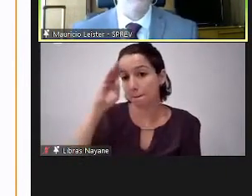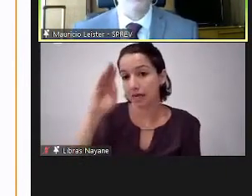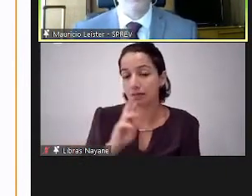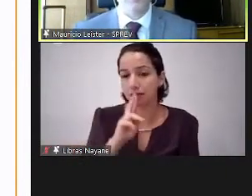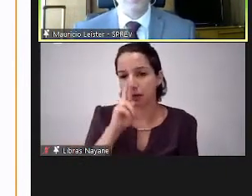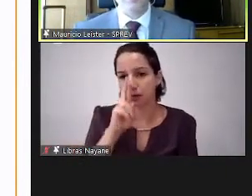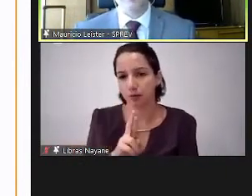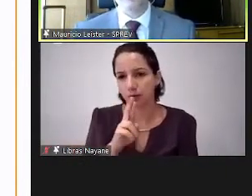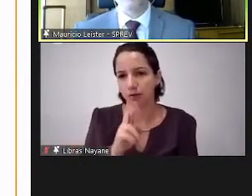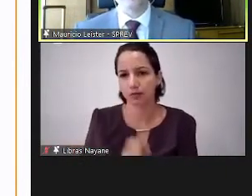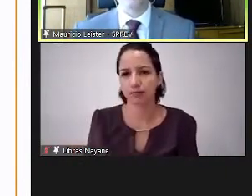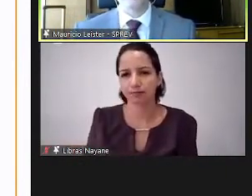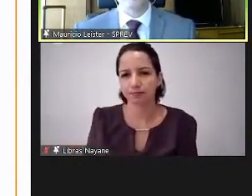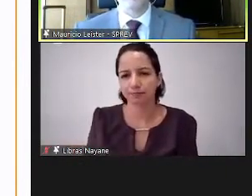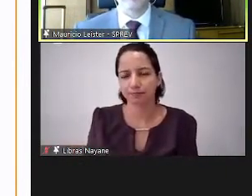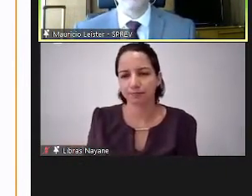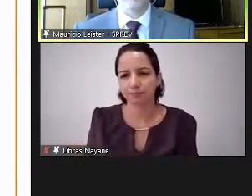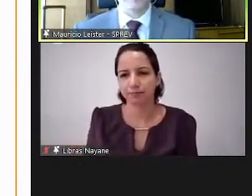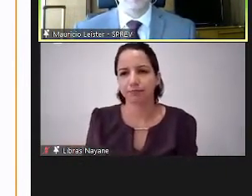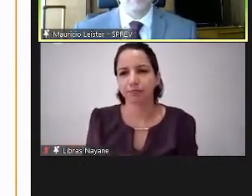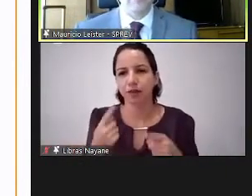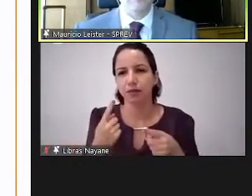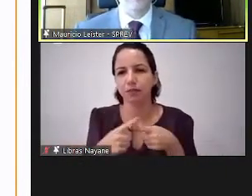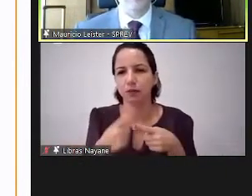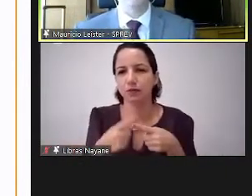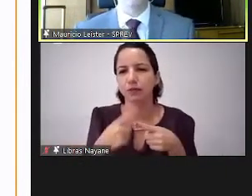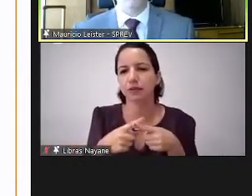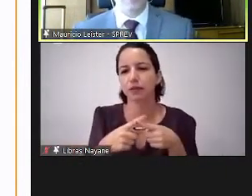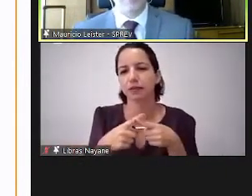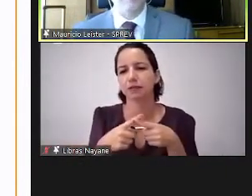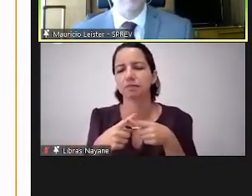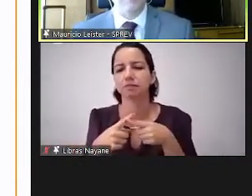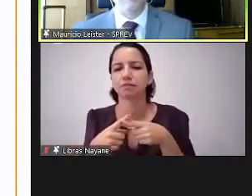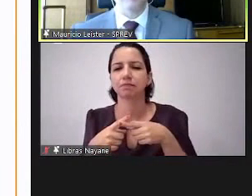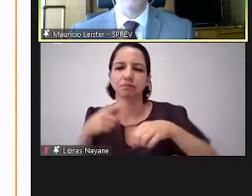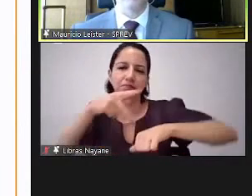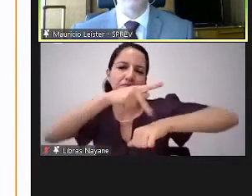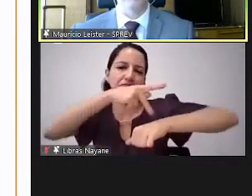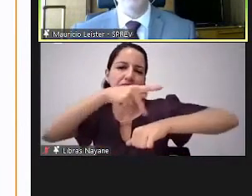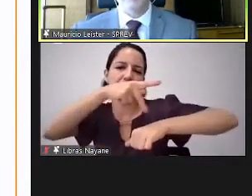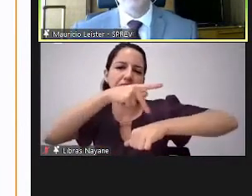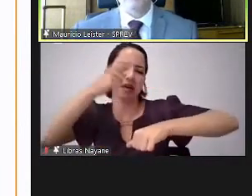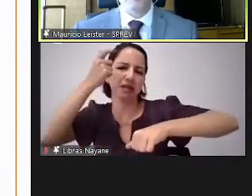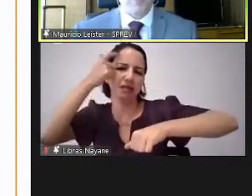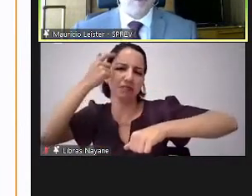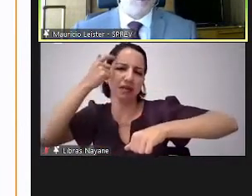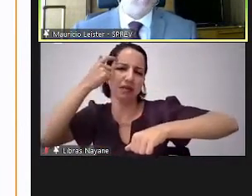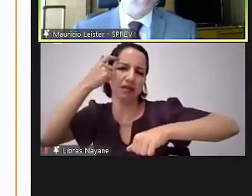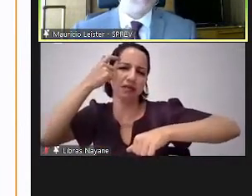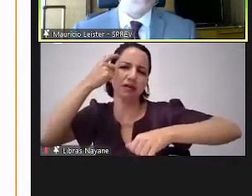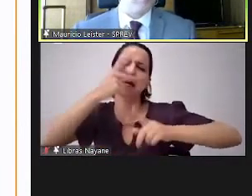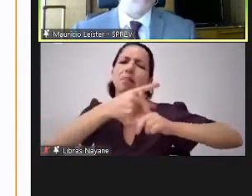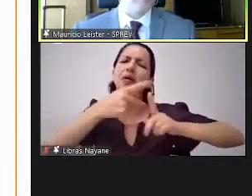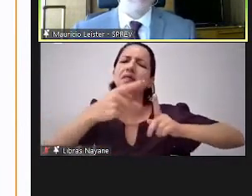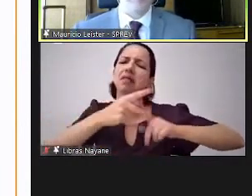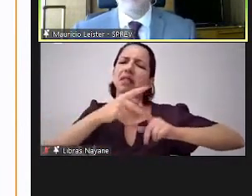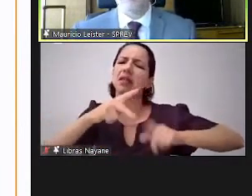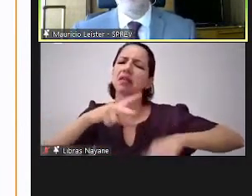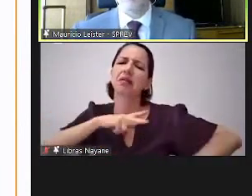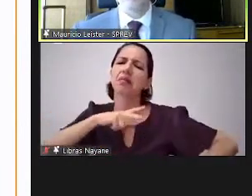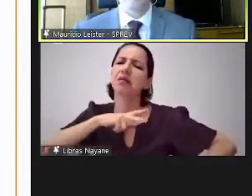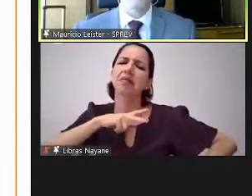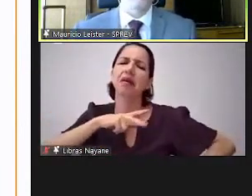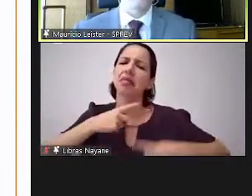And that is the main answer. Why do the countries also talk about